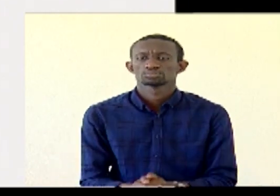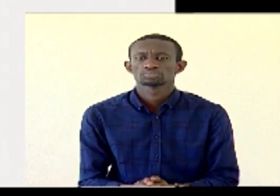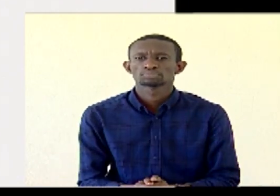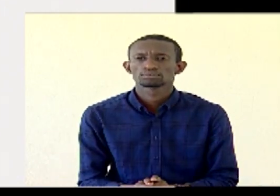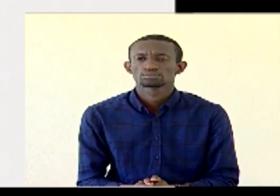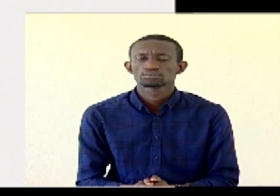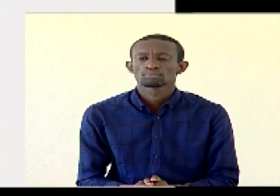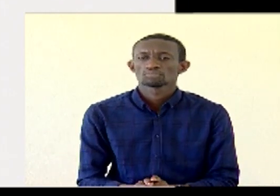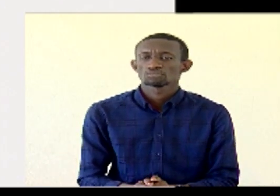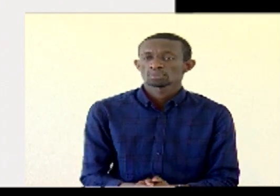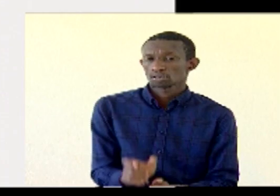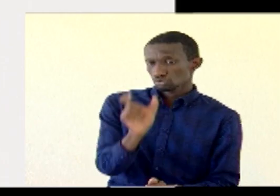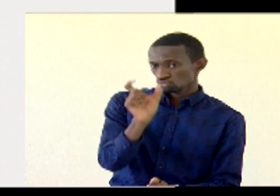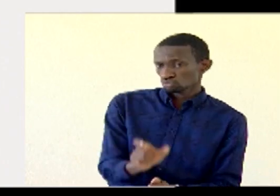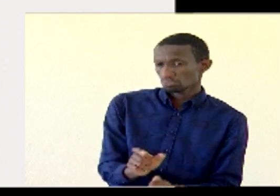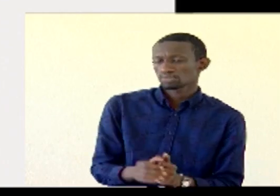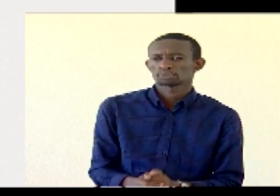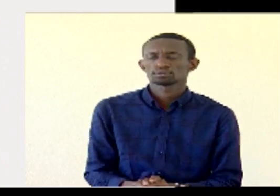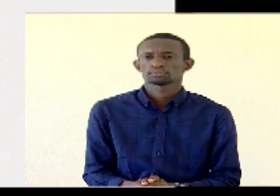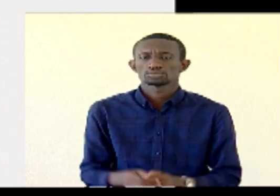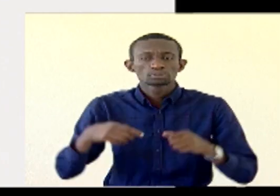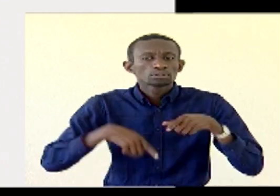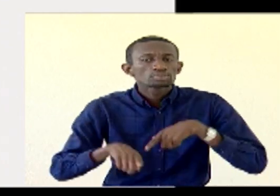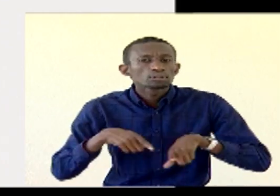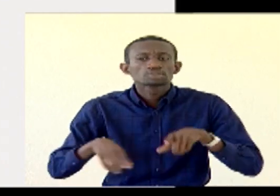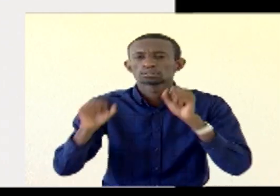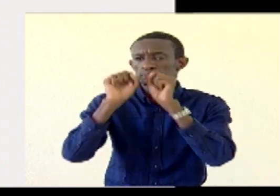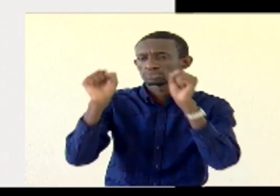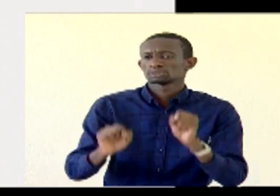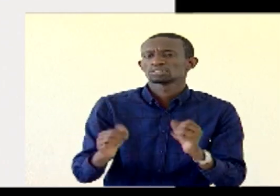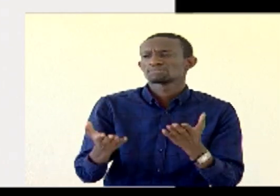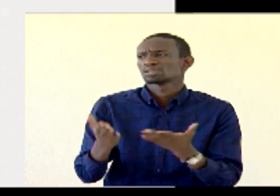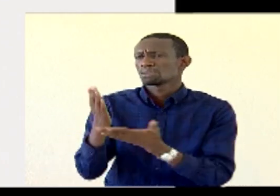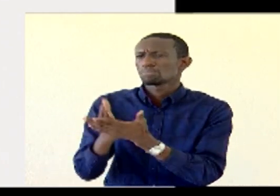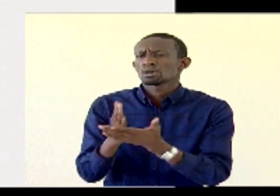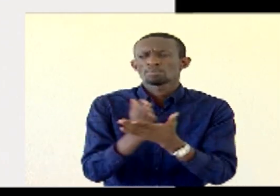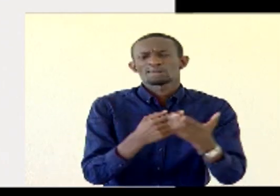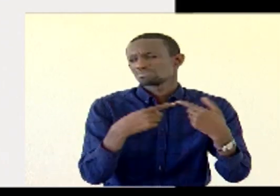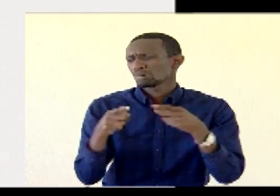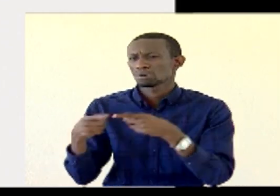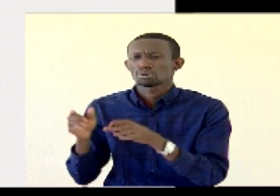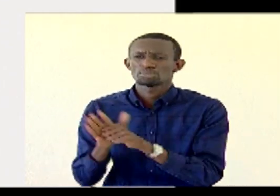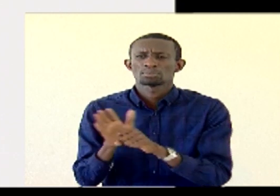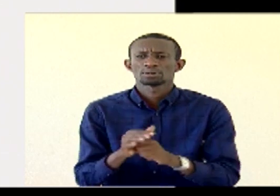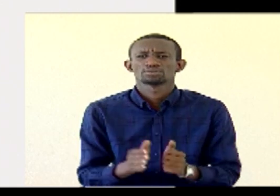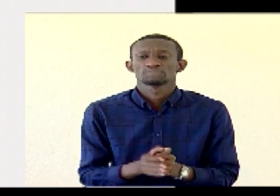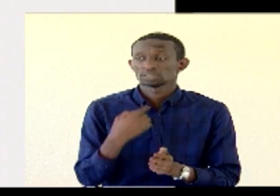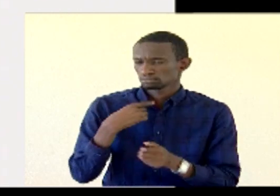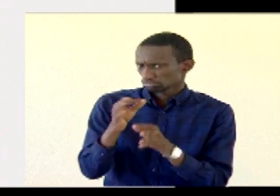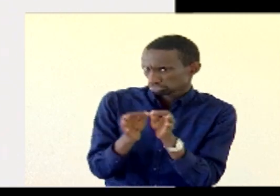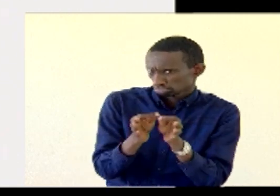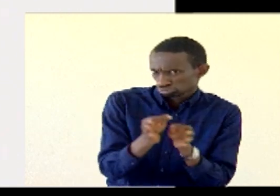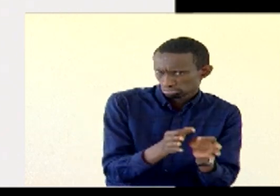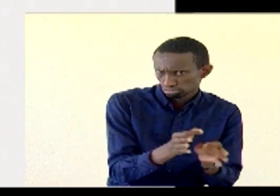The human urinary system is made up of very many parts. I'm going to mention those parts. Try to observe on a diagram.